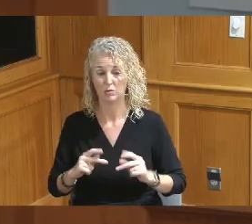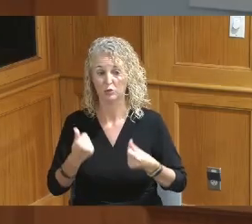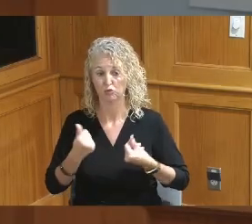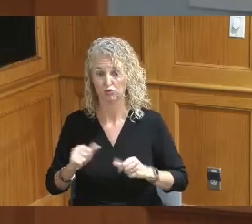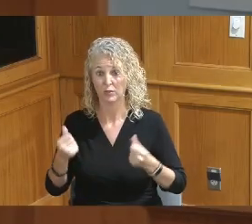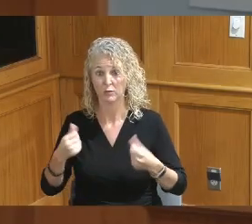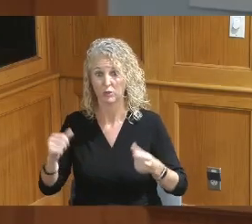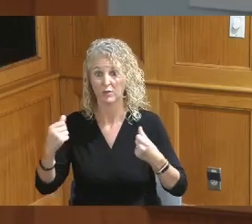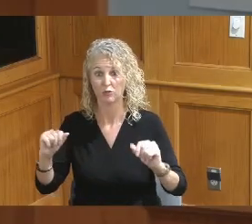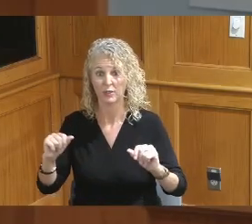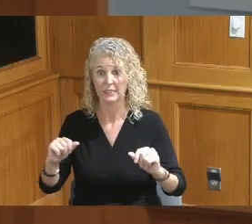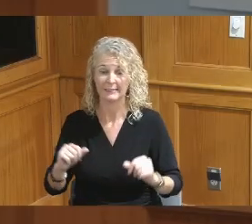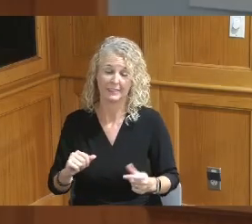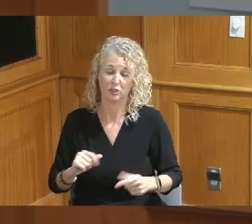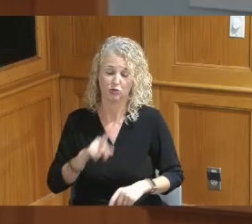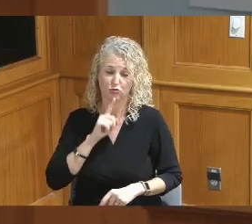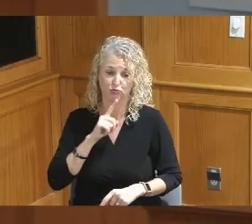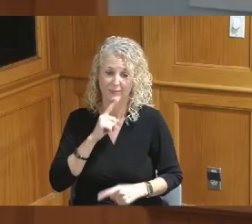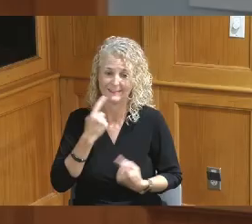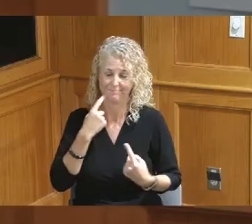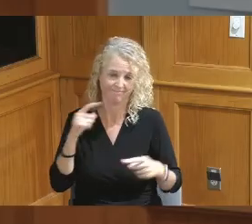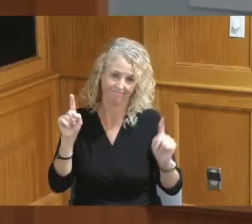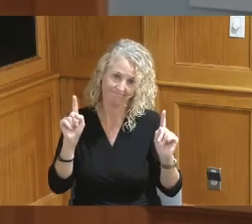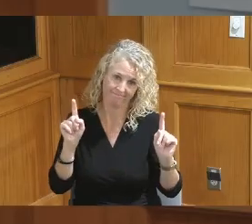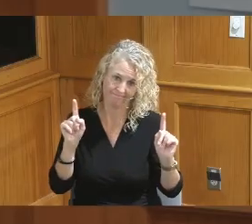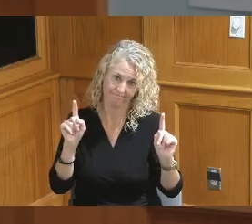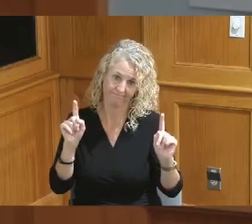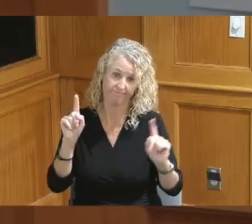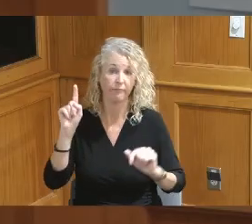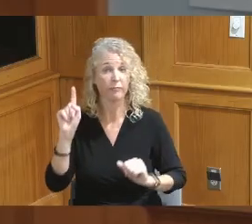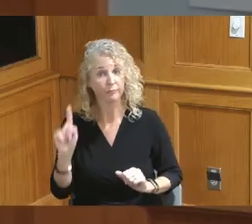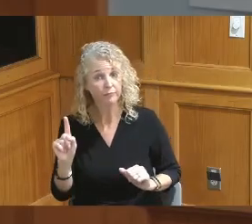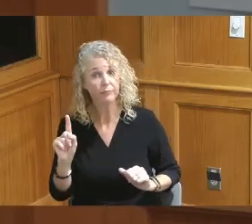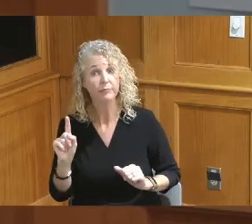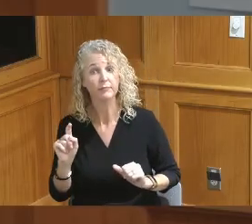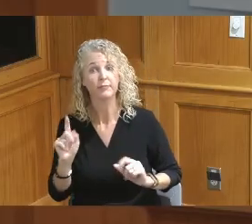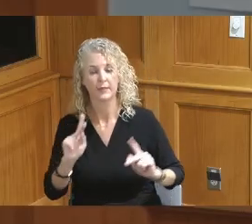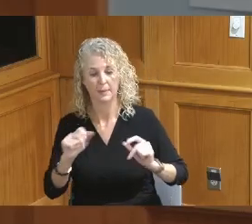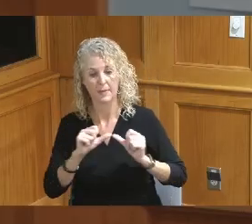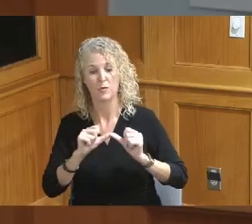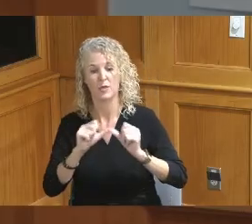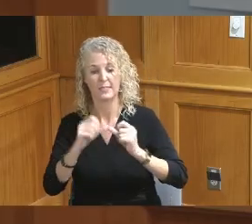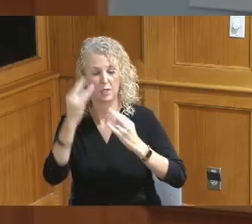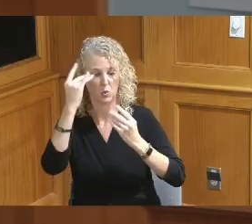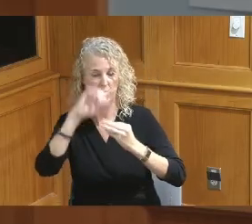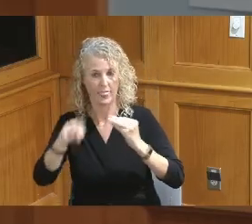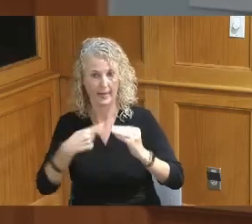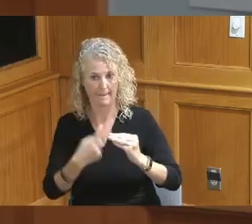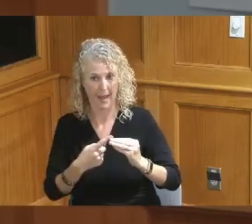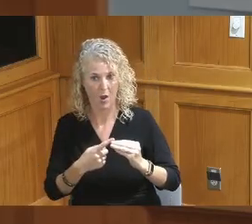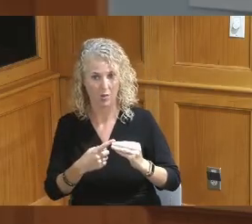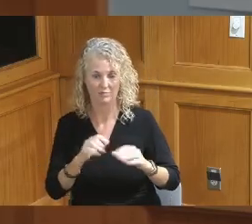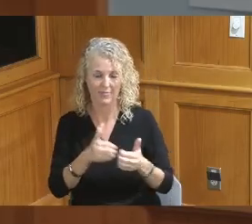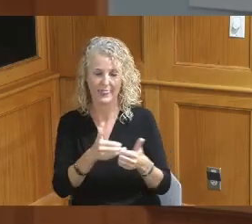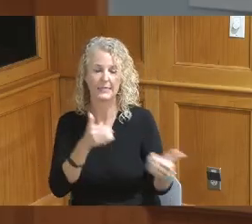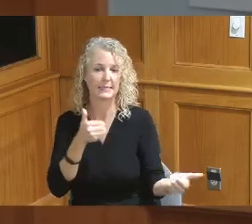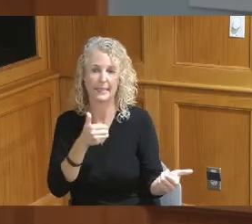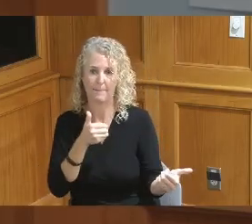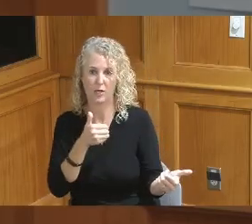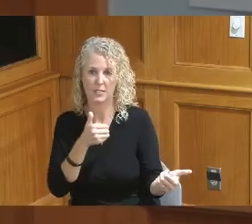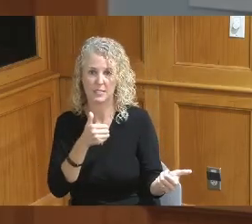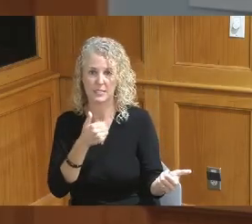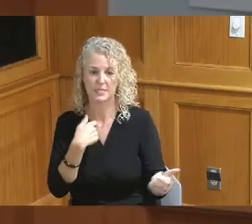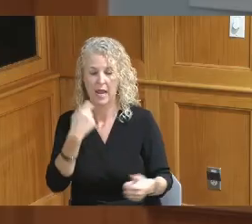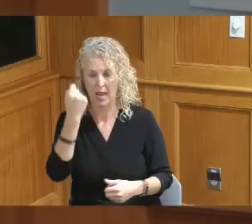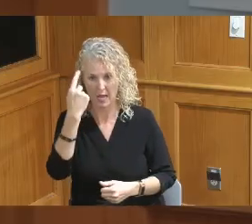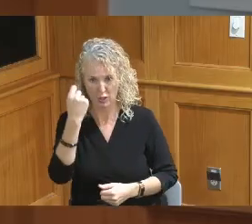as well as people have hoped, but it's continued to be pursued, but that's separate from what we're talking about here, and